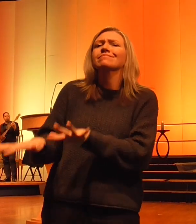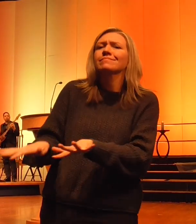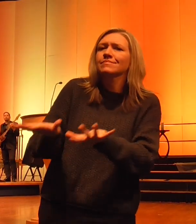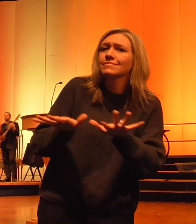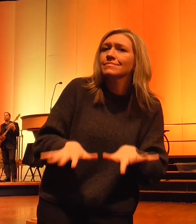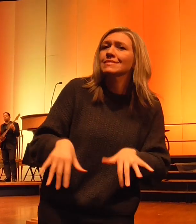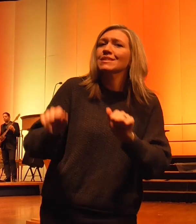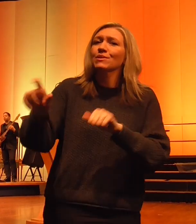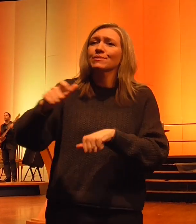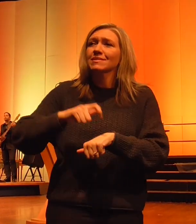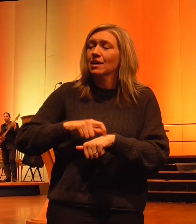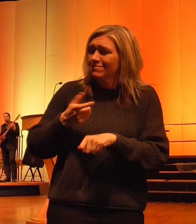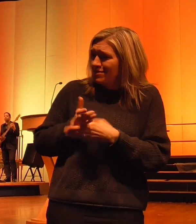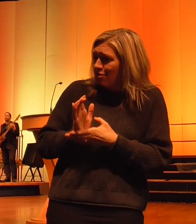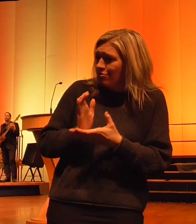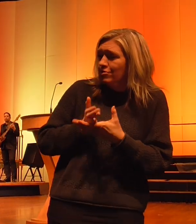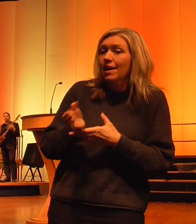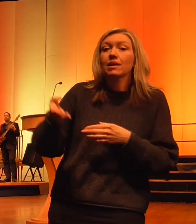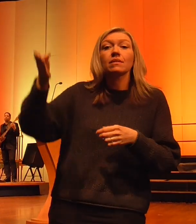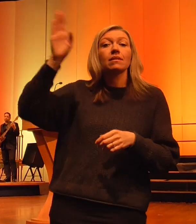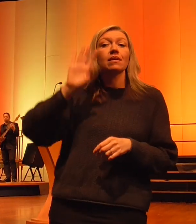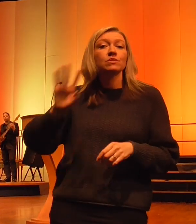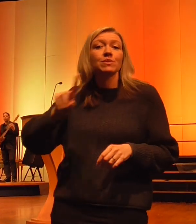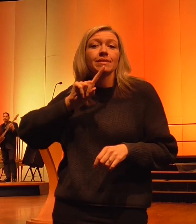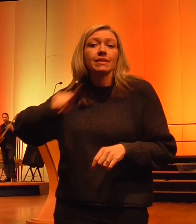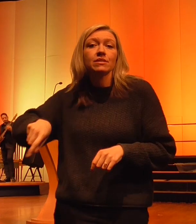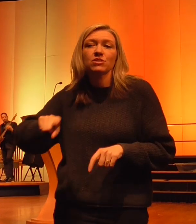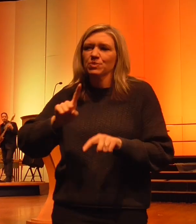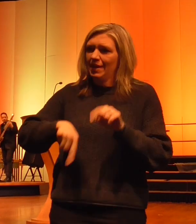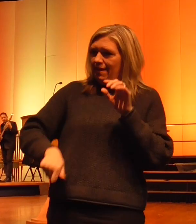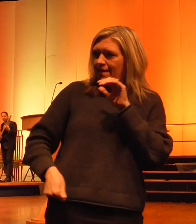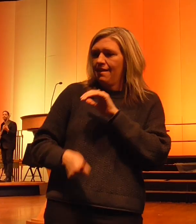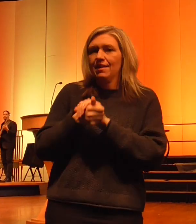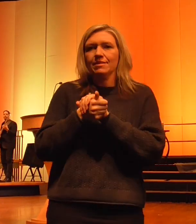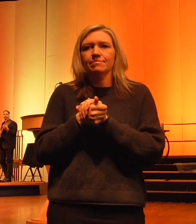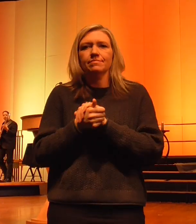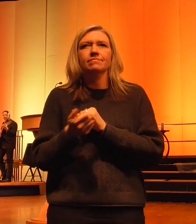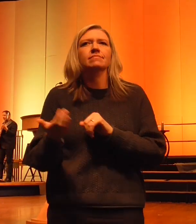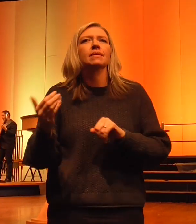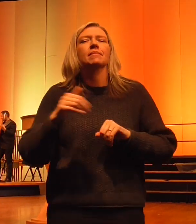now, it's alright. Got your answer, you can hide. Come on, Barry.